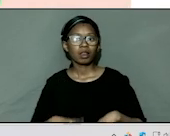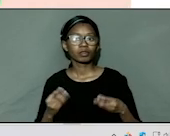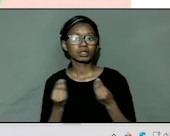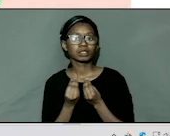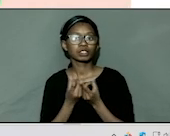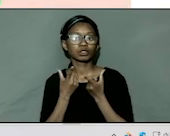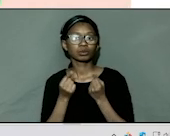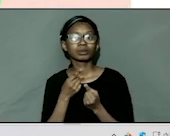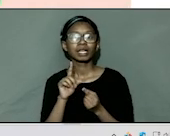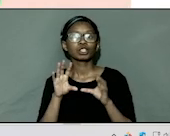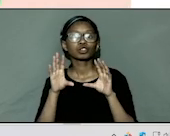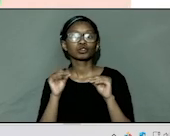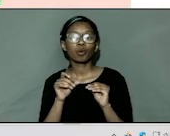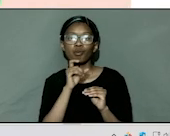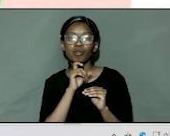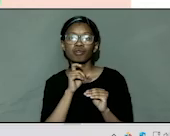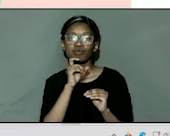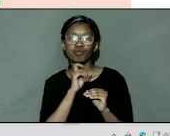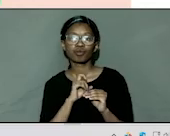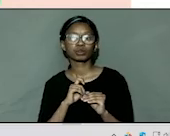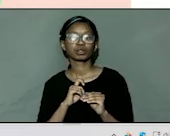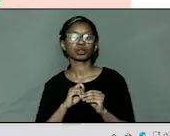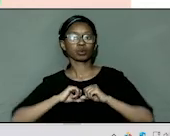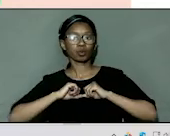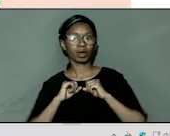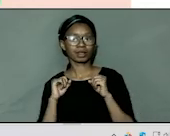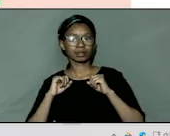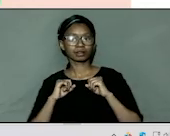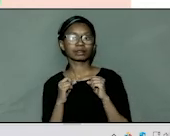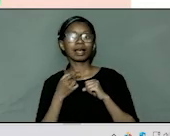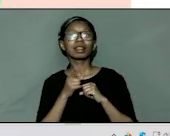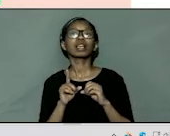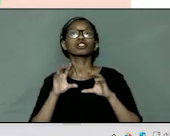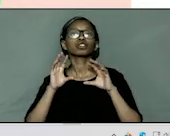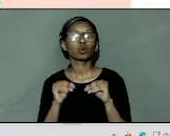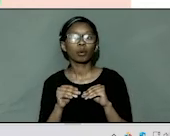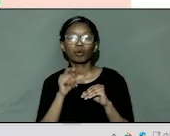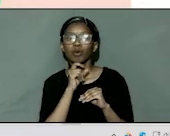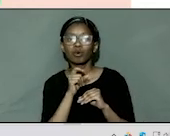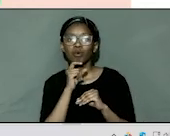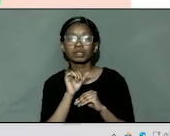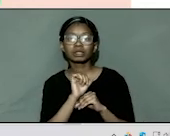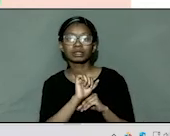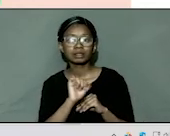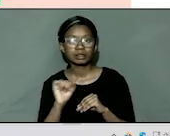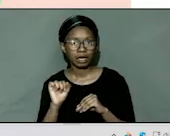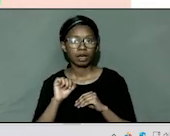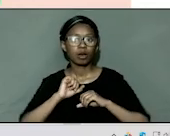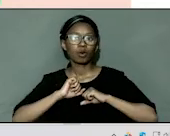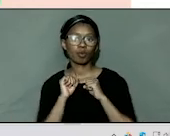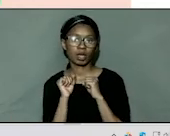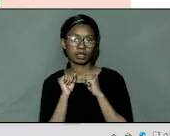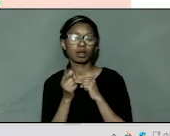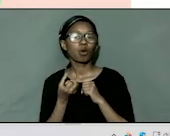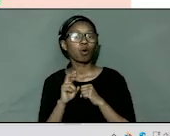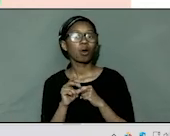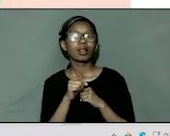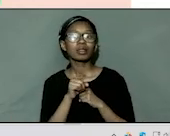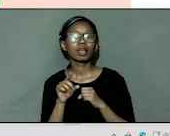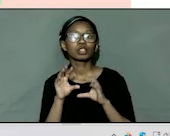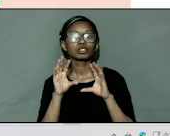their wings. They stopped using their wings, or they stopped